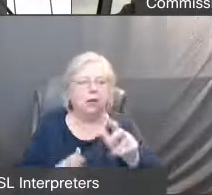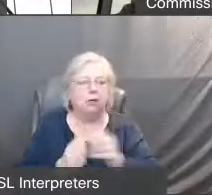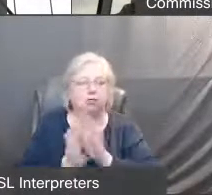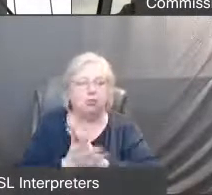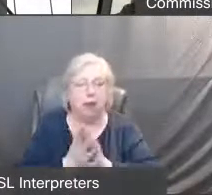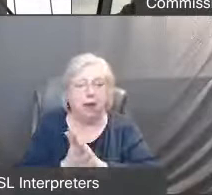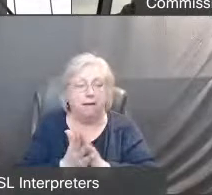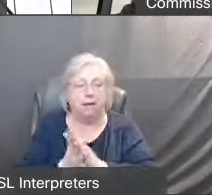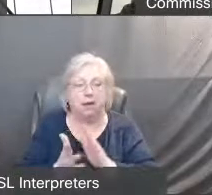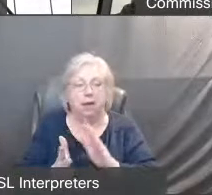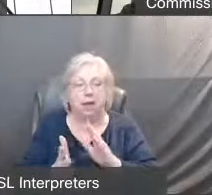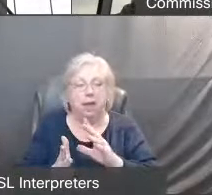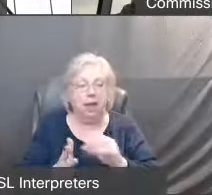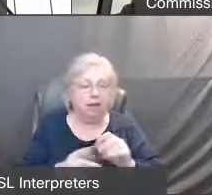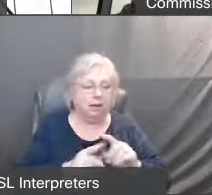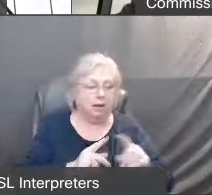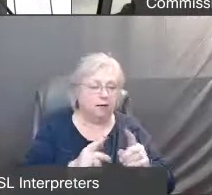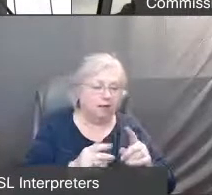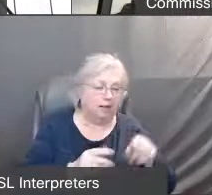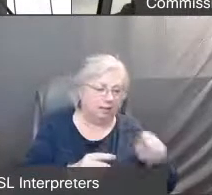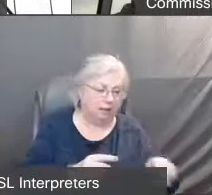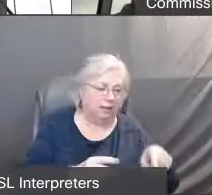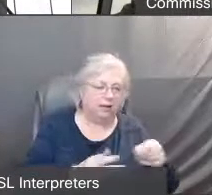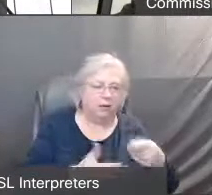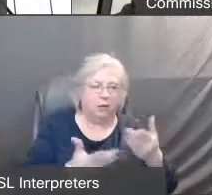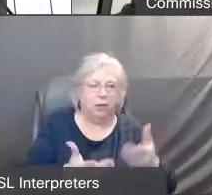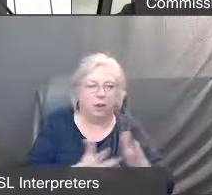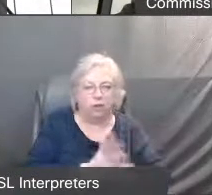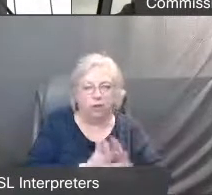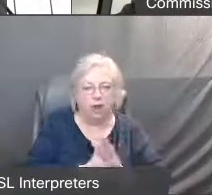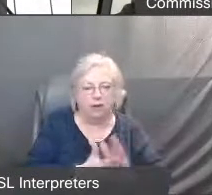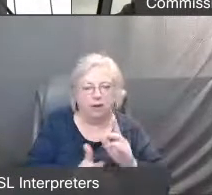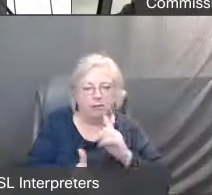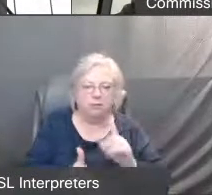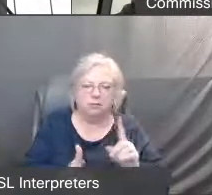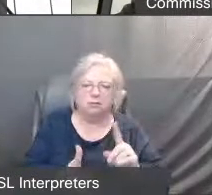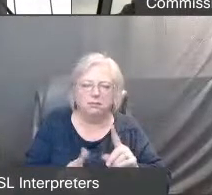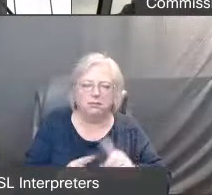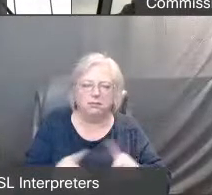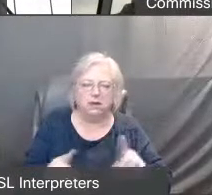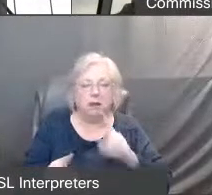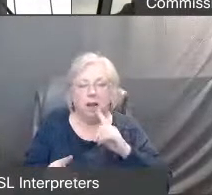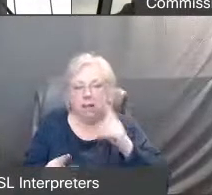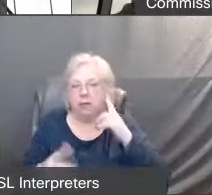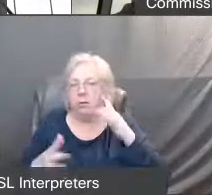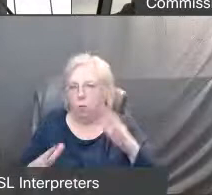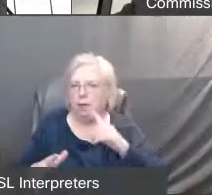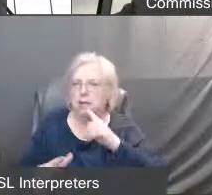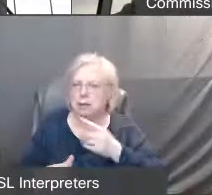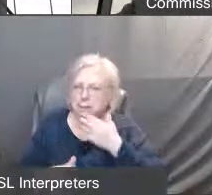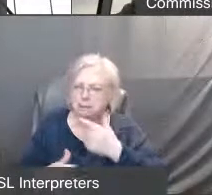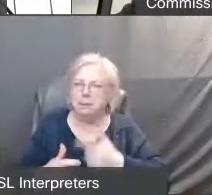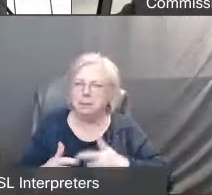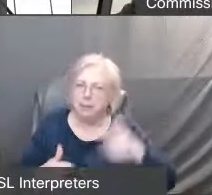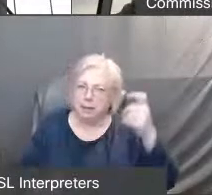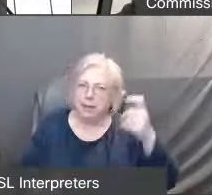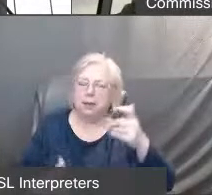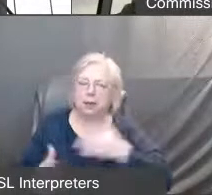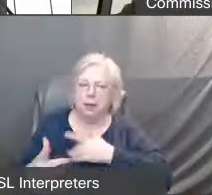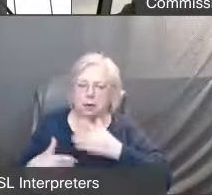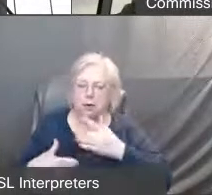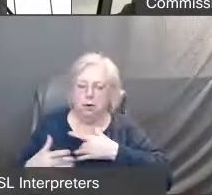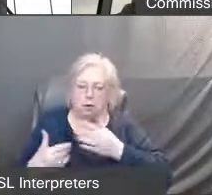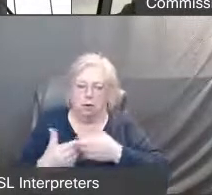difference between this traffic would be just incremental. I think noise is a big concern, being so close, tucked